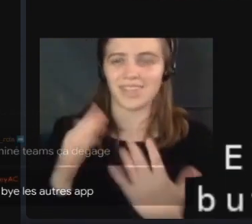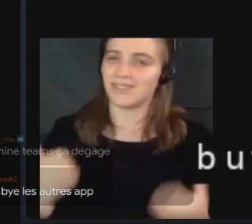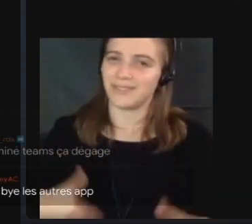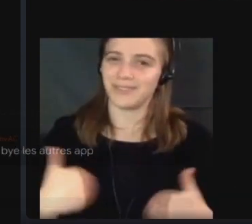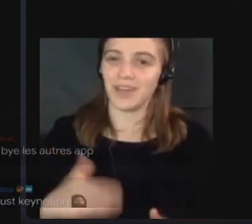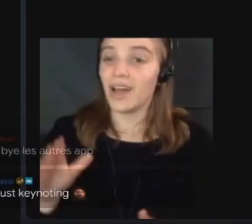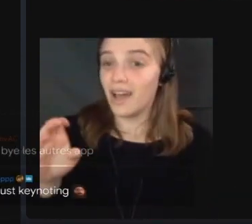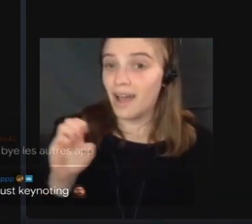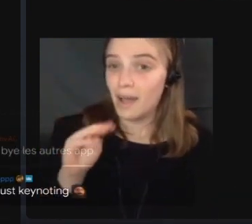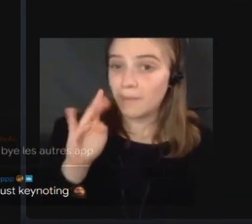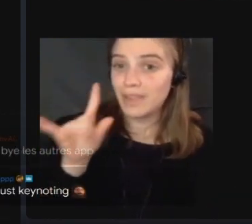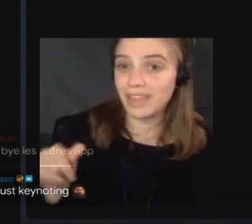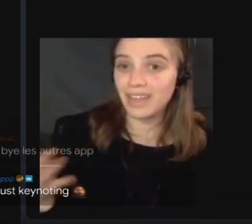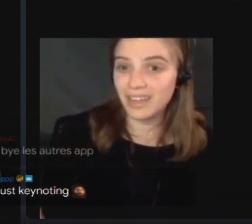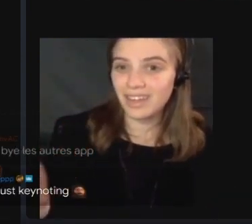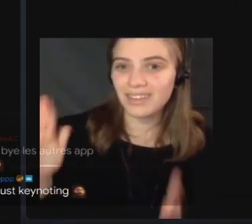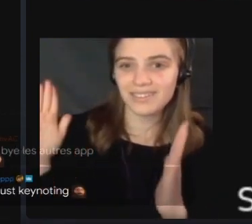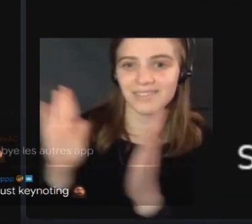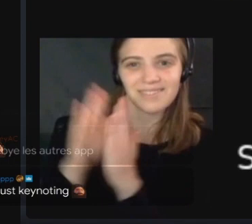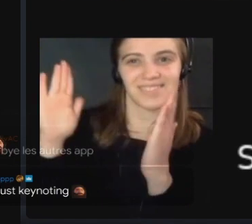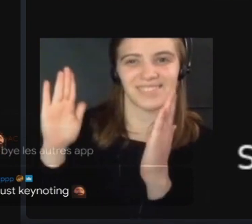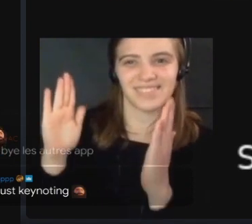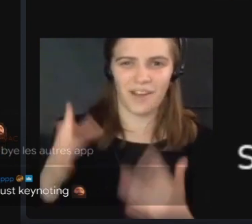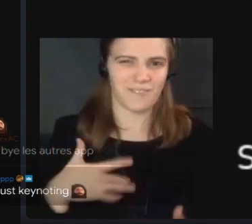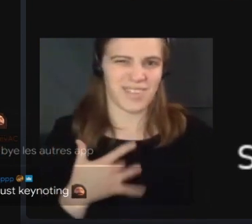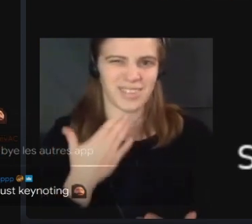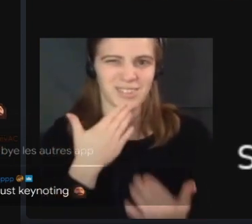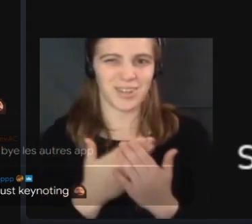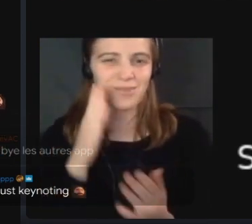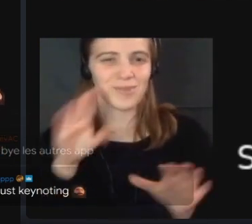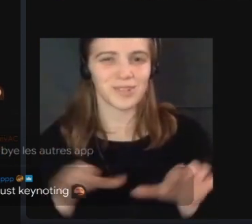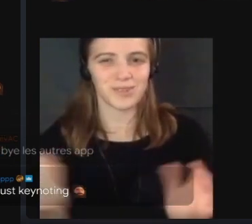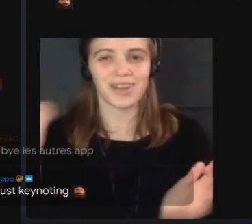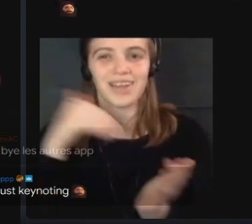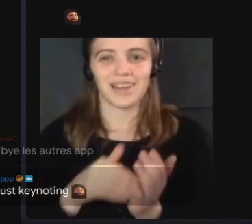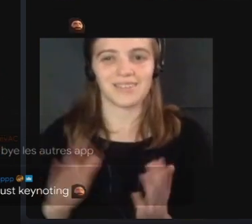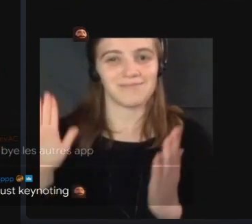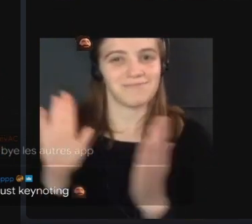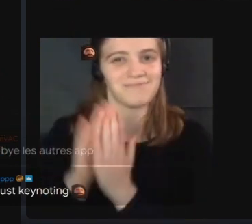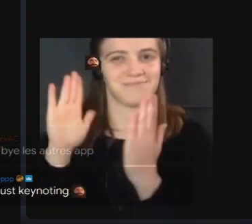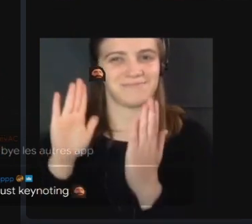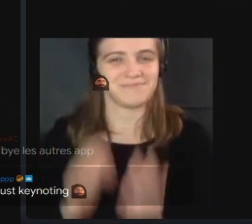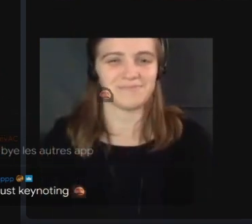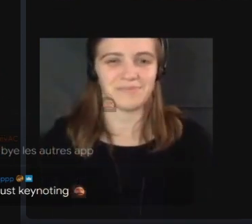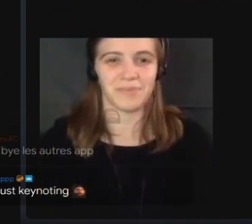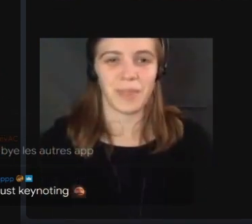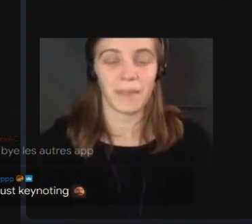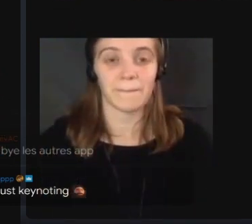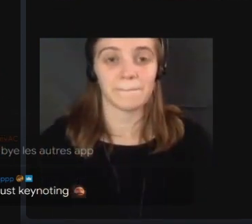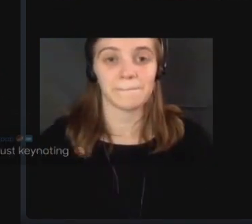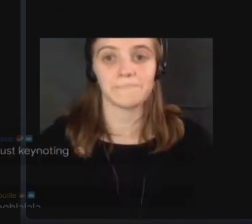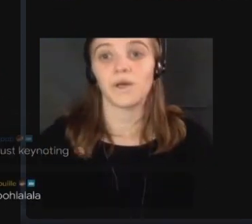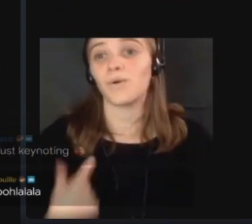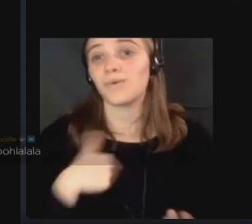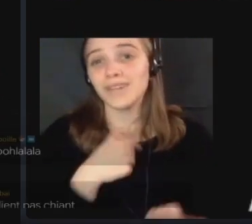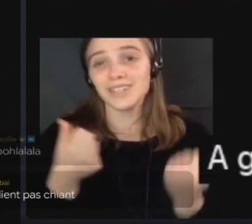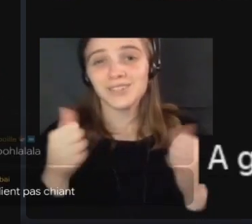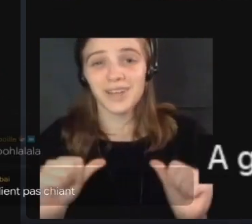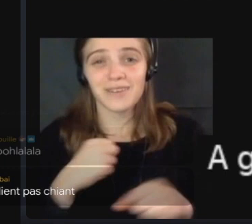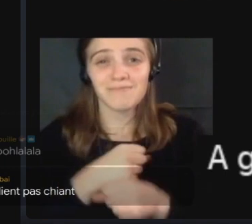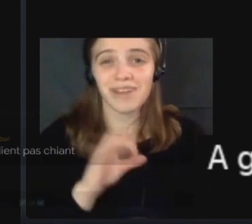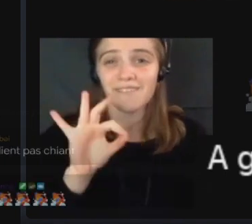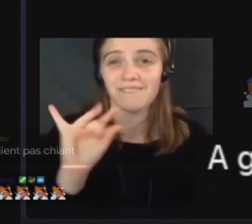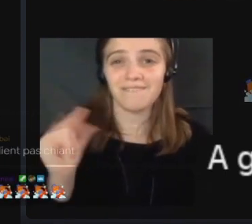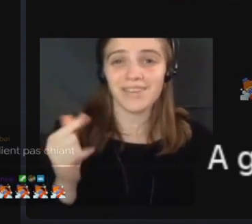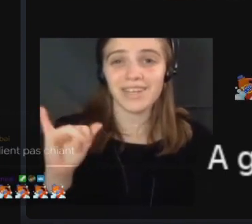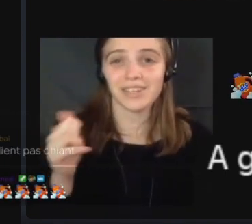regardez. It feels really good. I'm gonna do it Regardez, one il clappe. Il clappe, les deux curseurs, ils tapent dans la main. Again, we just try to make it so that FigJam is a Regardez, really ils se tapent dans la fun main. and joyful place.